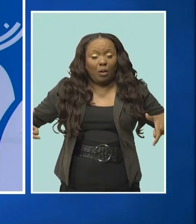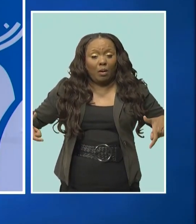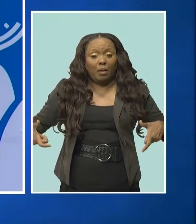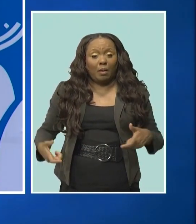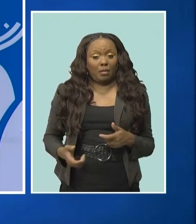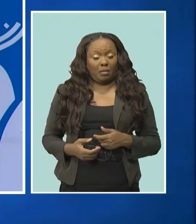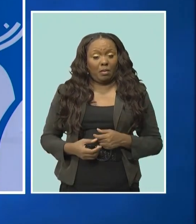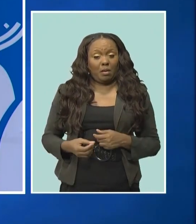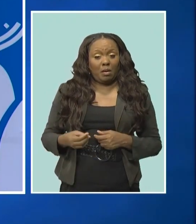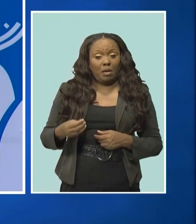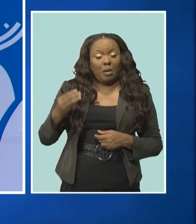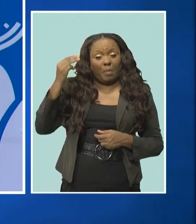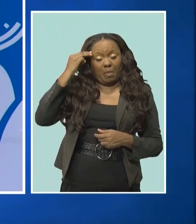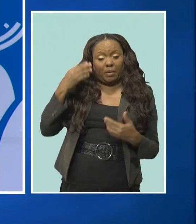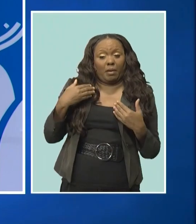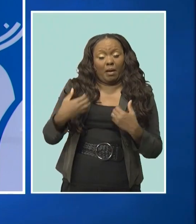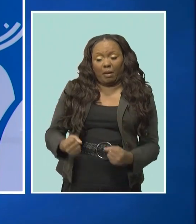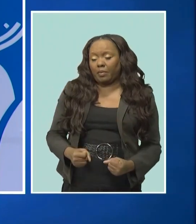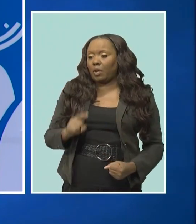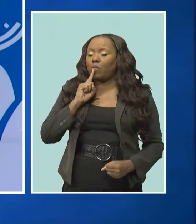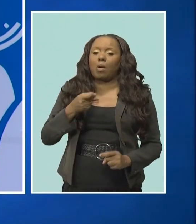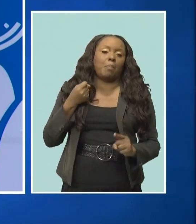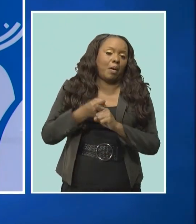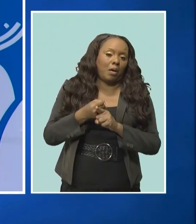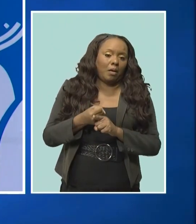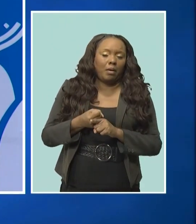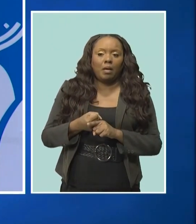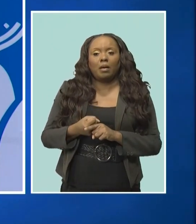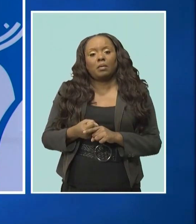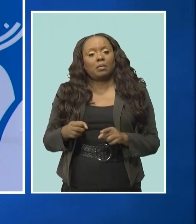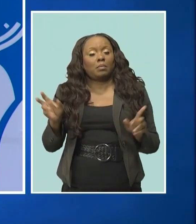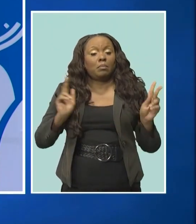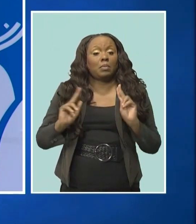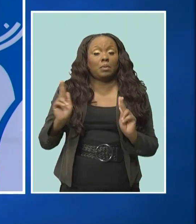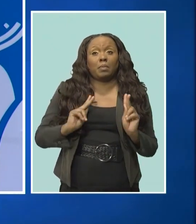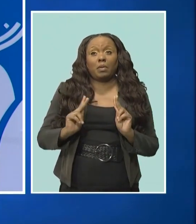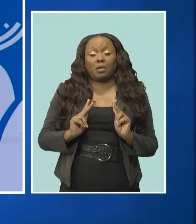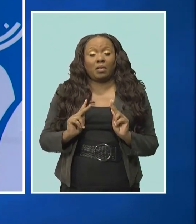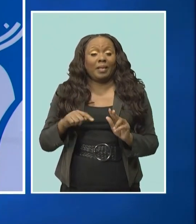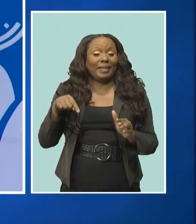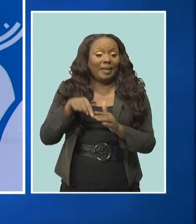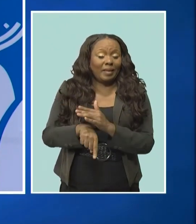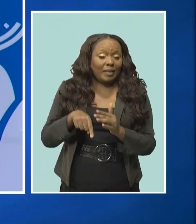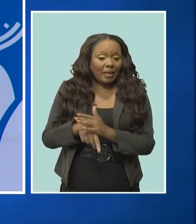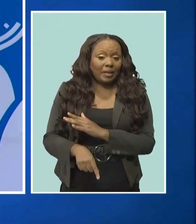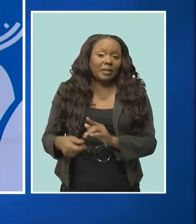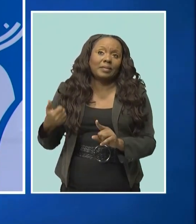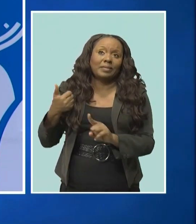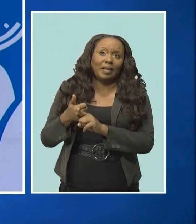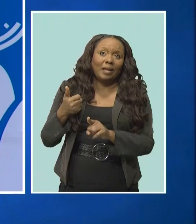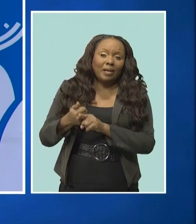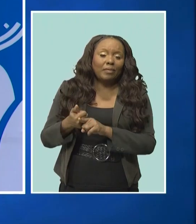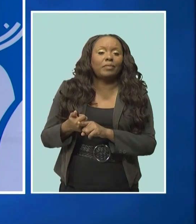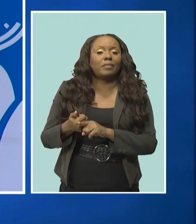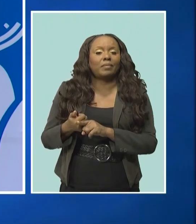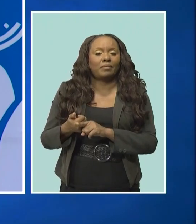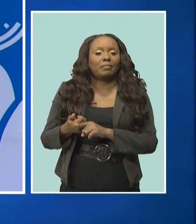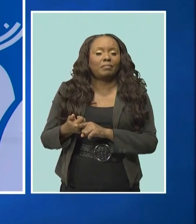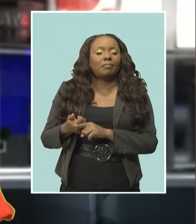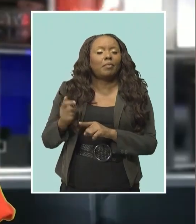health conditions are worrisome, and suicide rates are disproportionately high relative to global